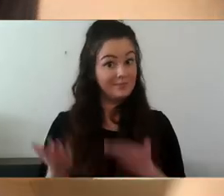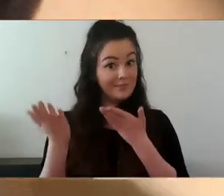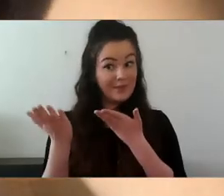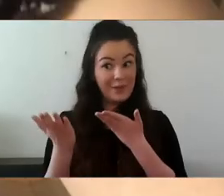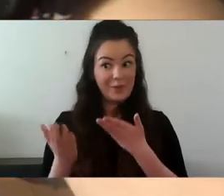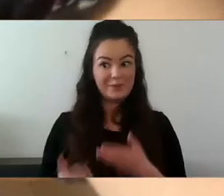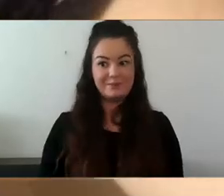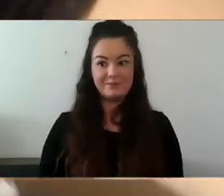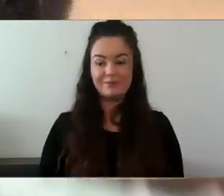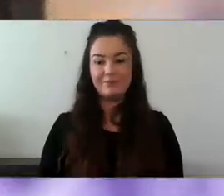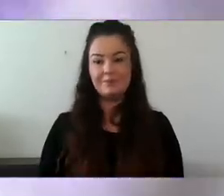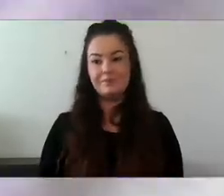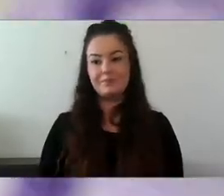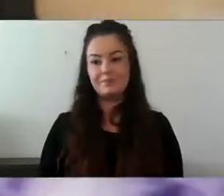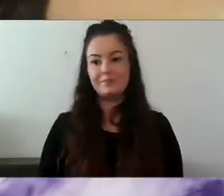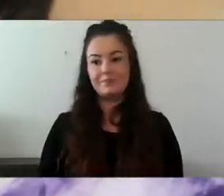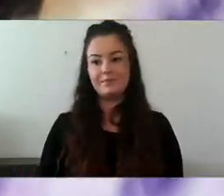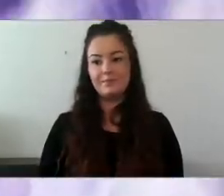There we go.